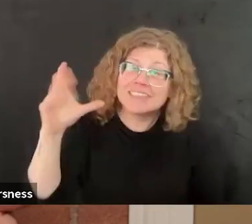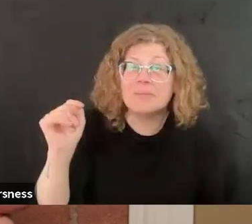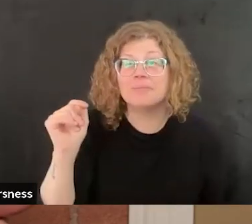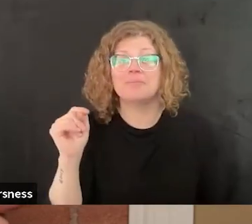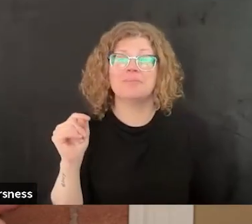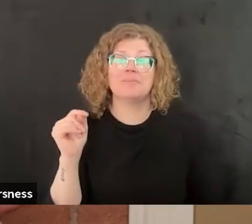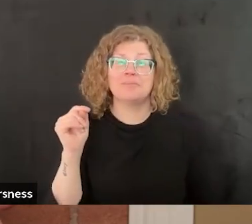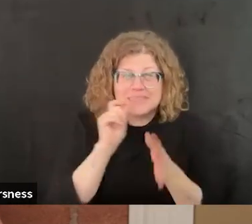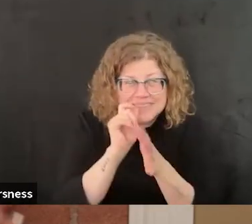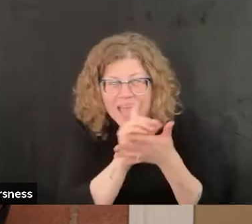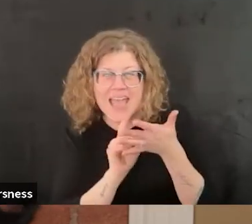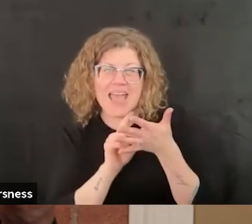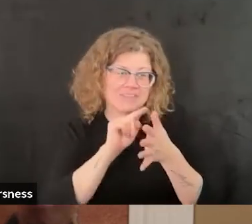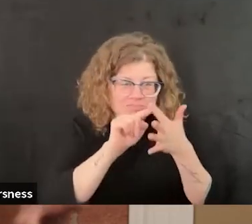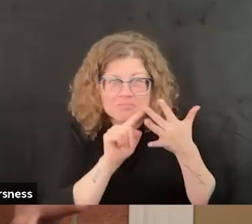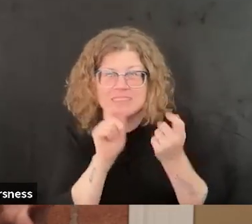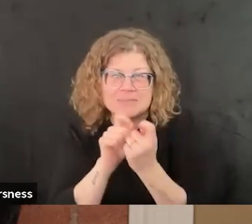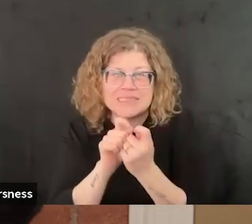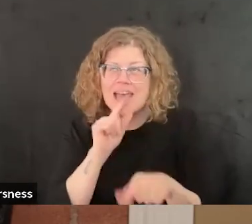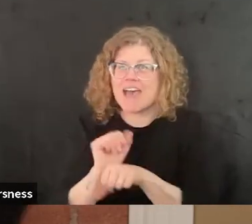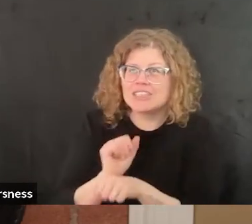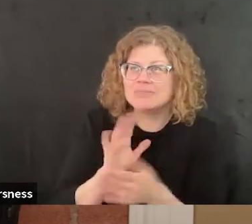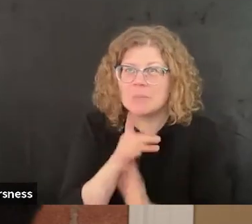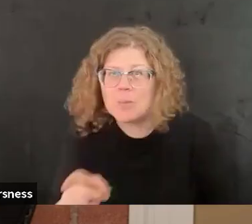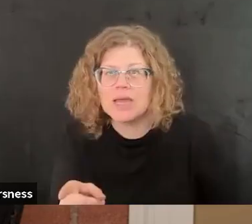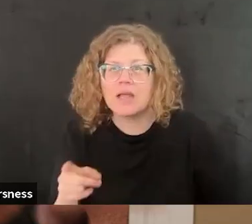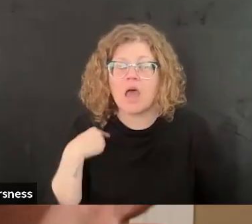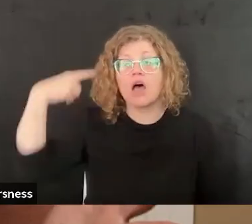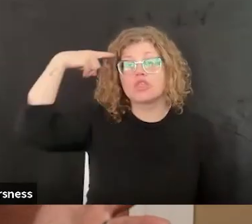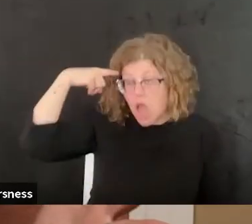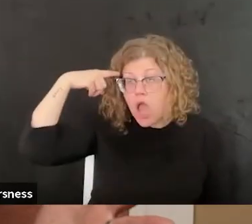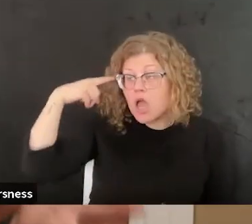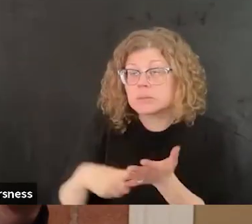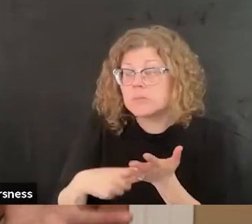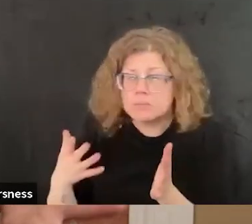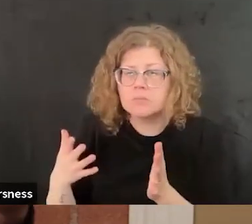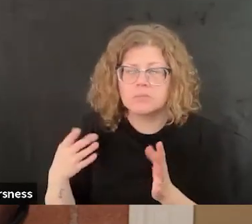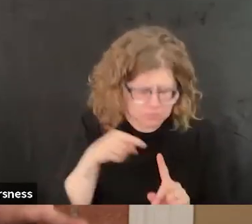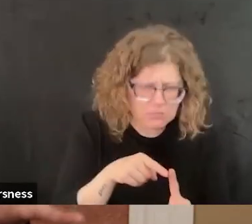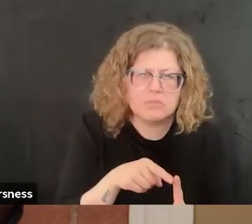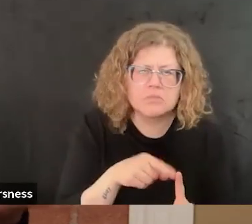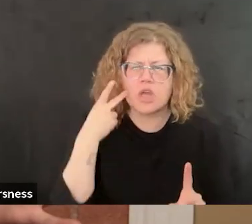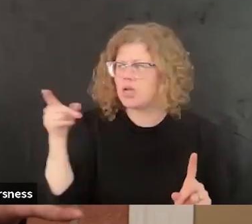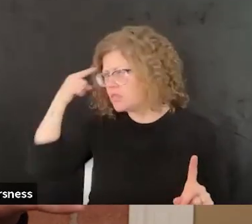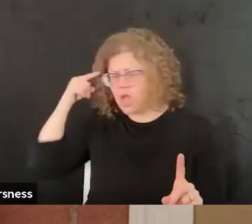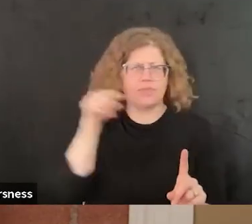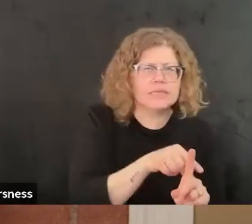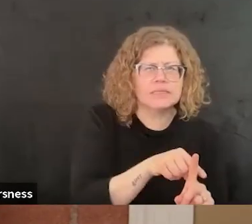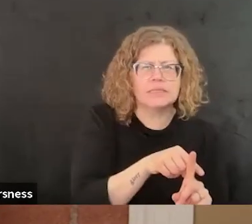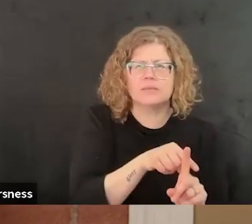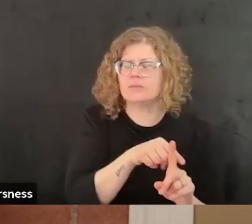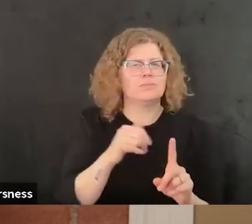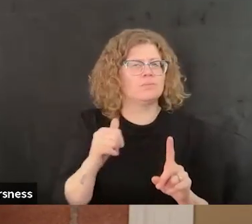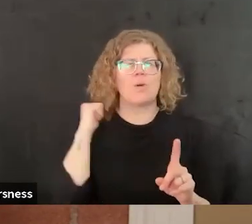to detailed design to actual, sometimes what you had in mind at the beginning can't quite be done